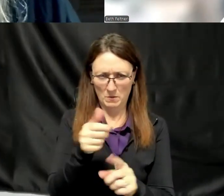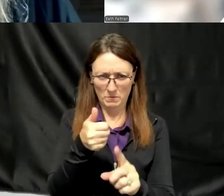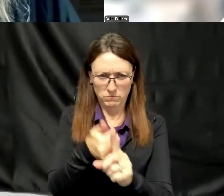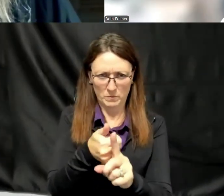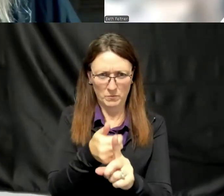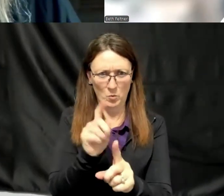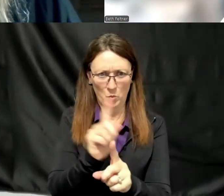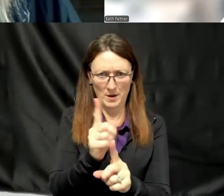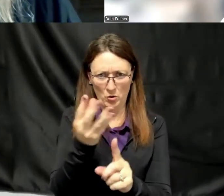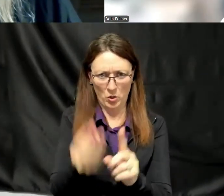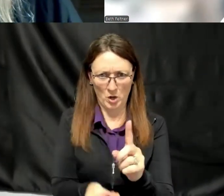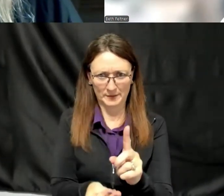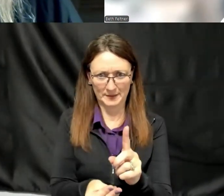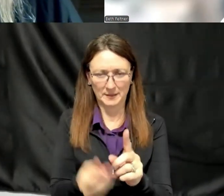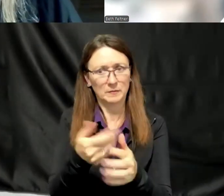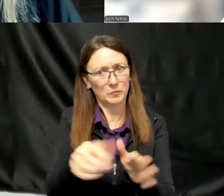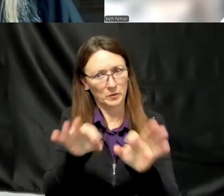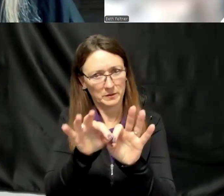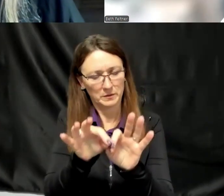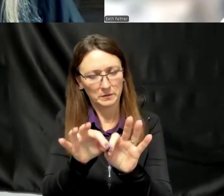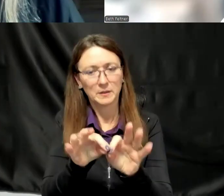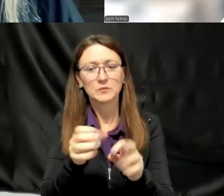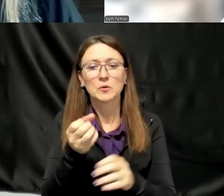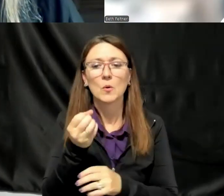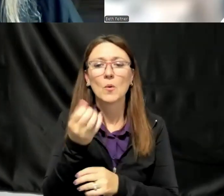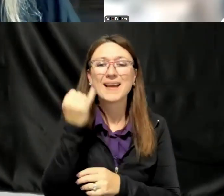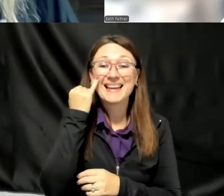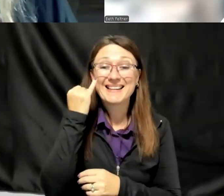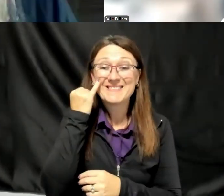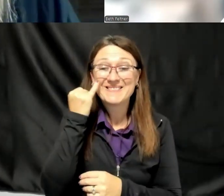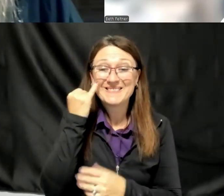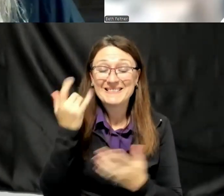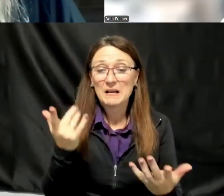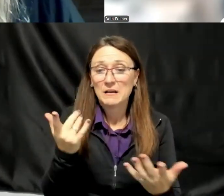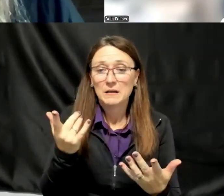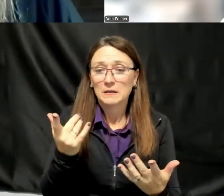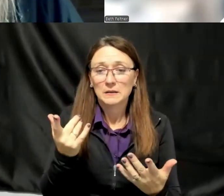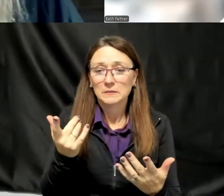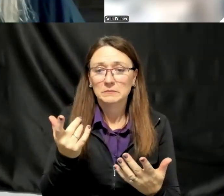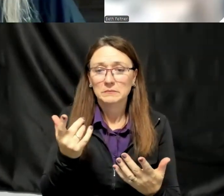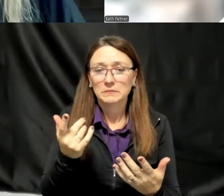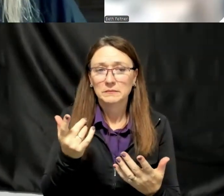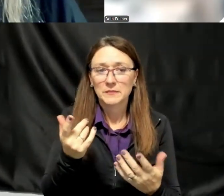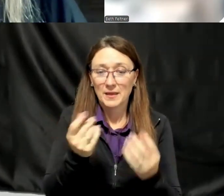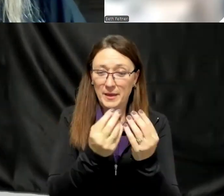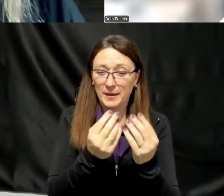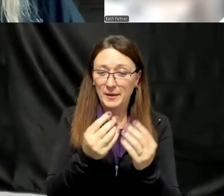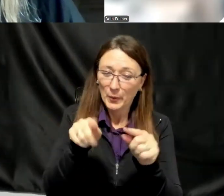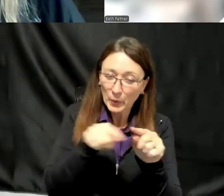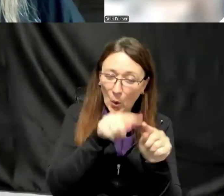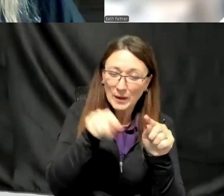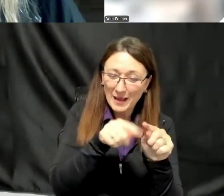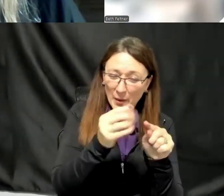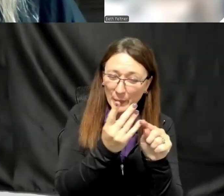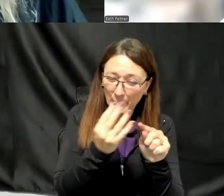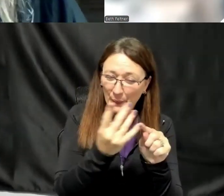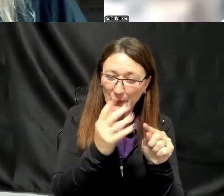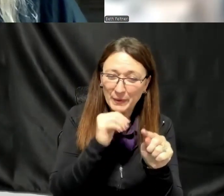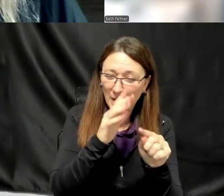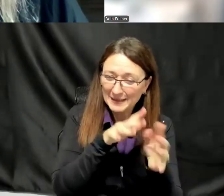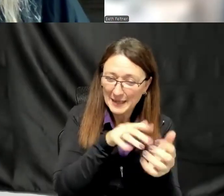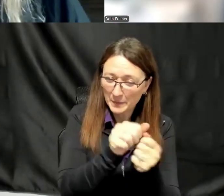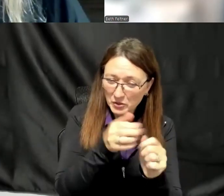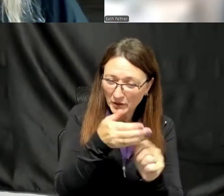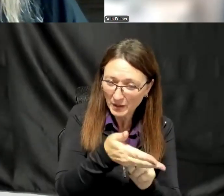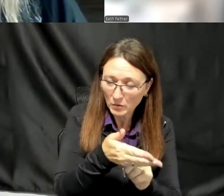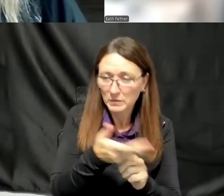important. So if there's a hearing loss that's from something other than inner hair cell damage, it's really important that that's